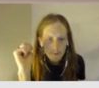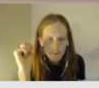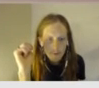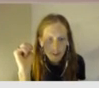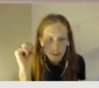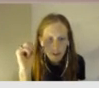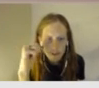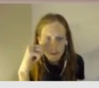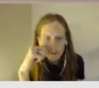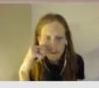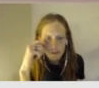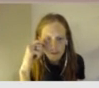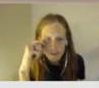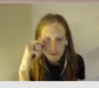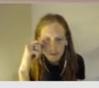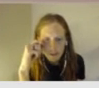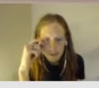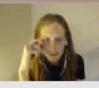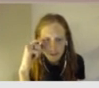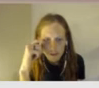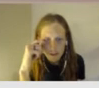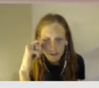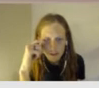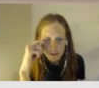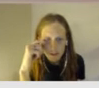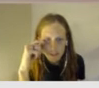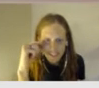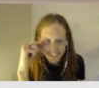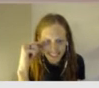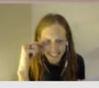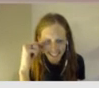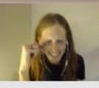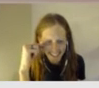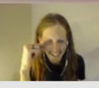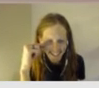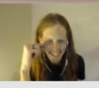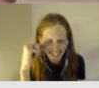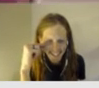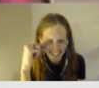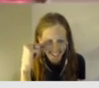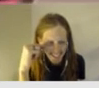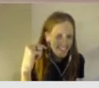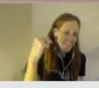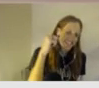You know, I stink at social media. I don't return phone calls and text messages, as you can attest,